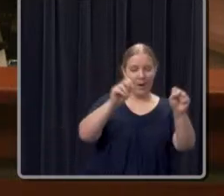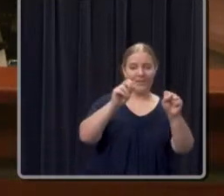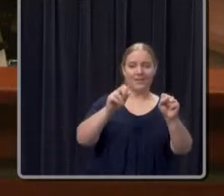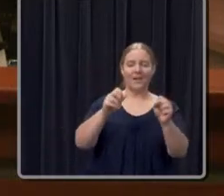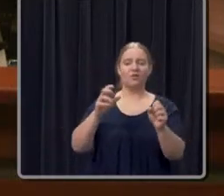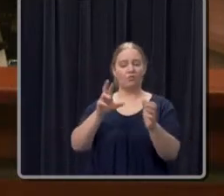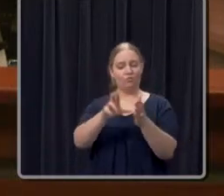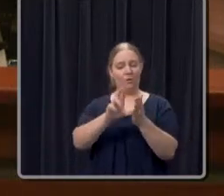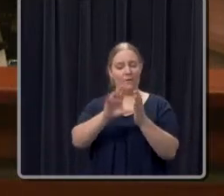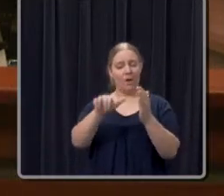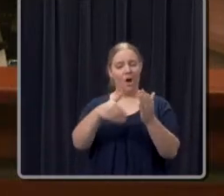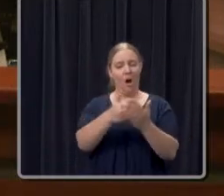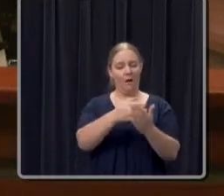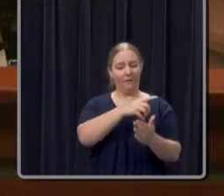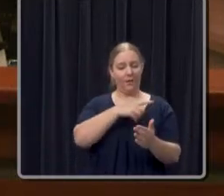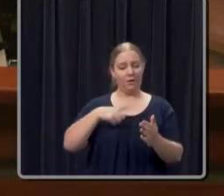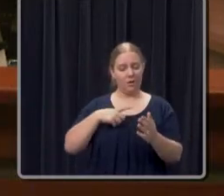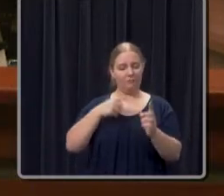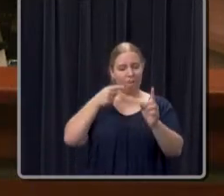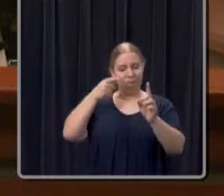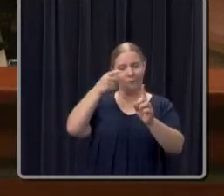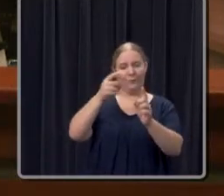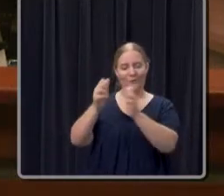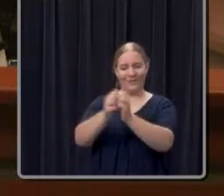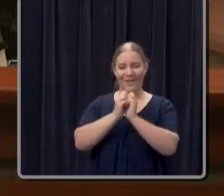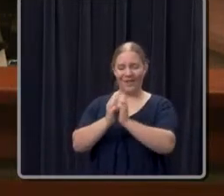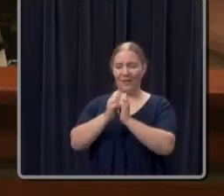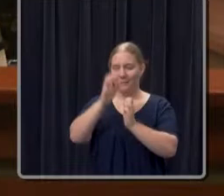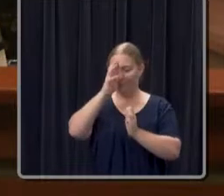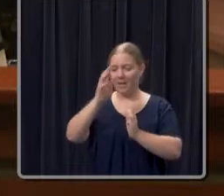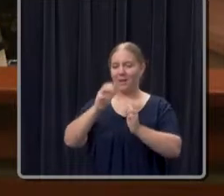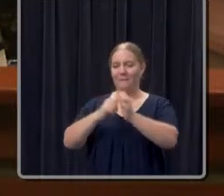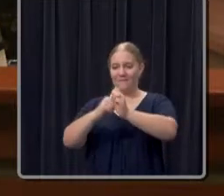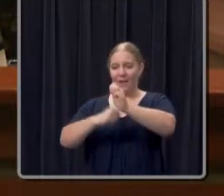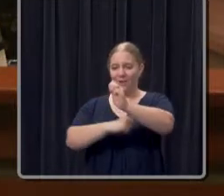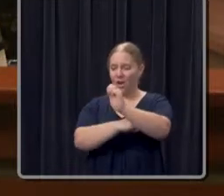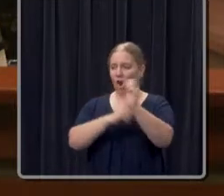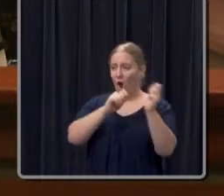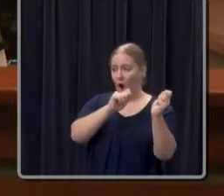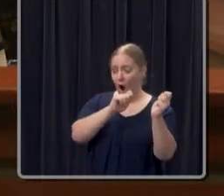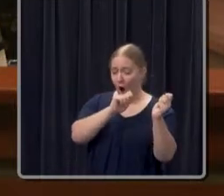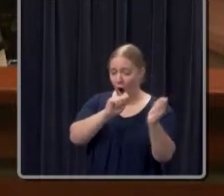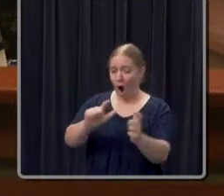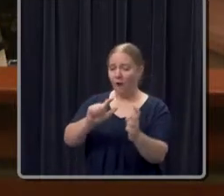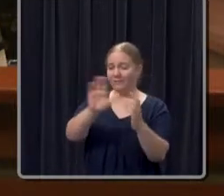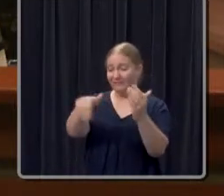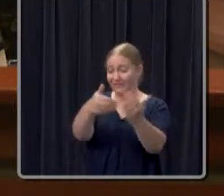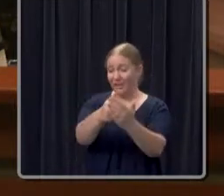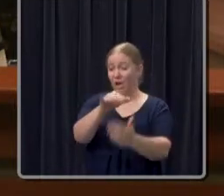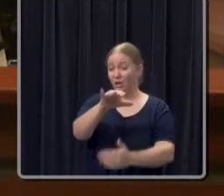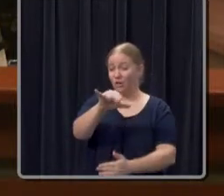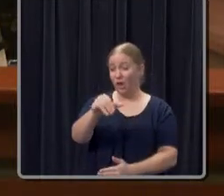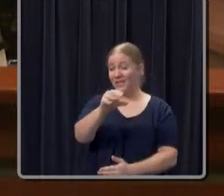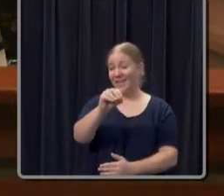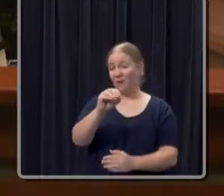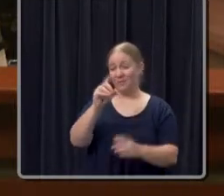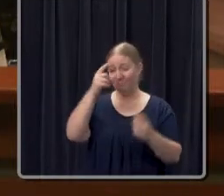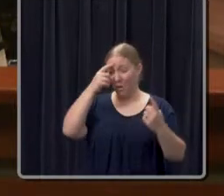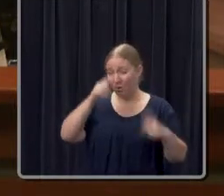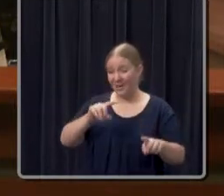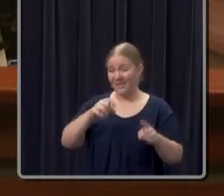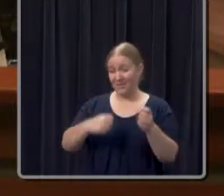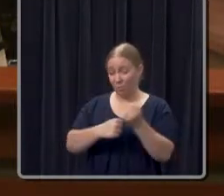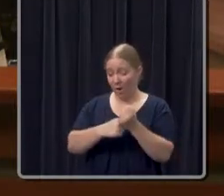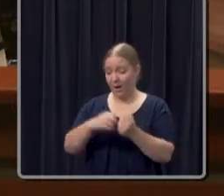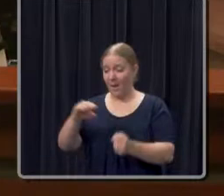our legislative priorities together and came up with some foundational ones that all of Johnson County could get behind and support. And Megan